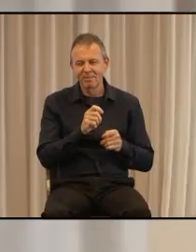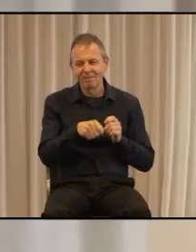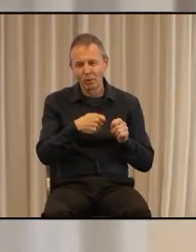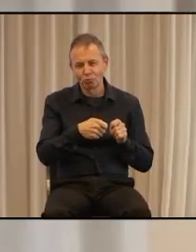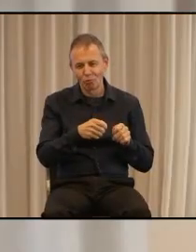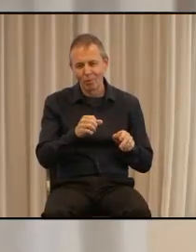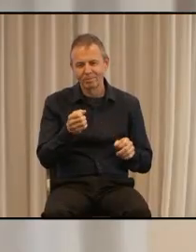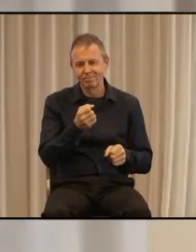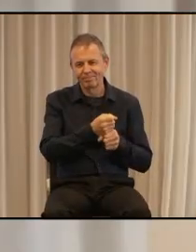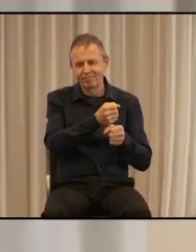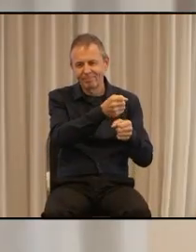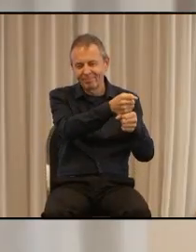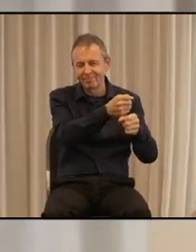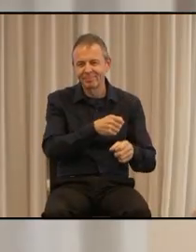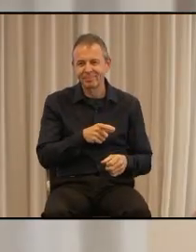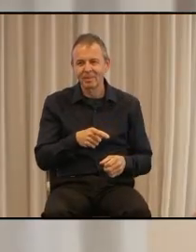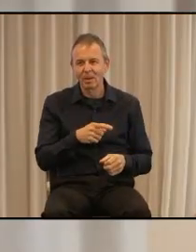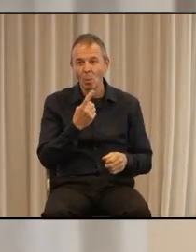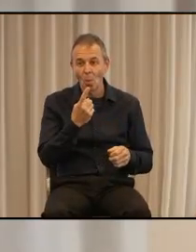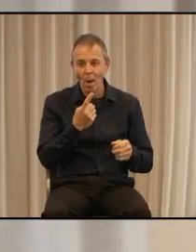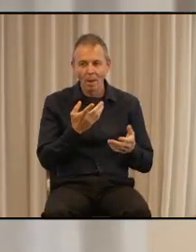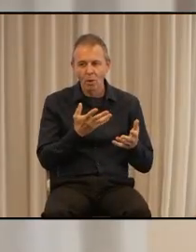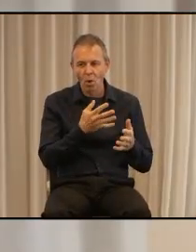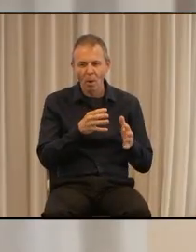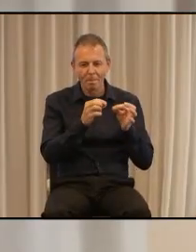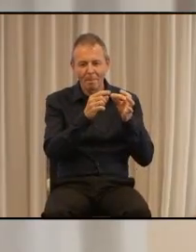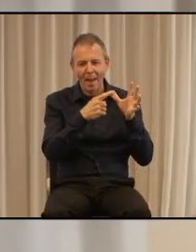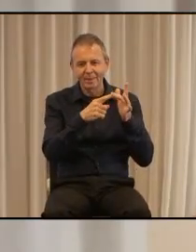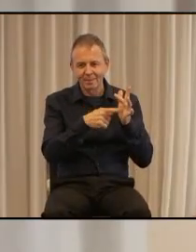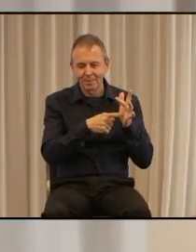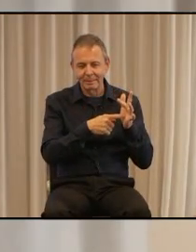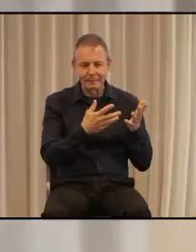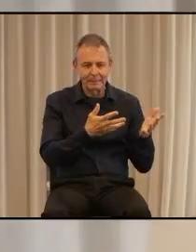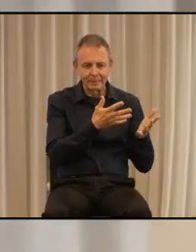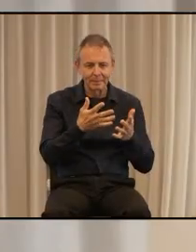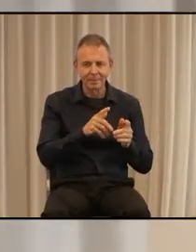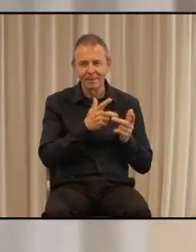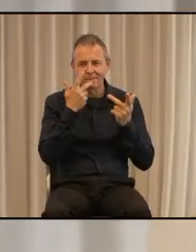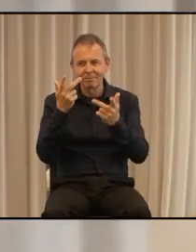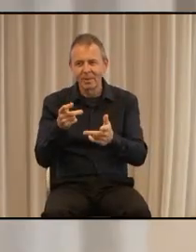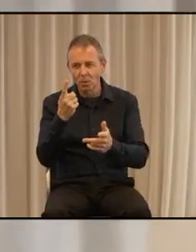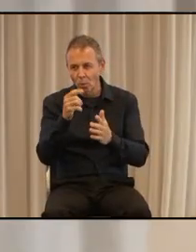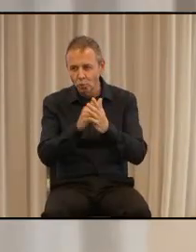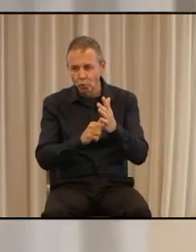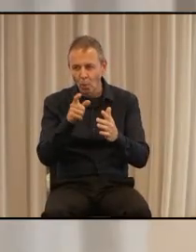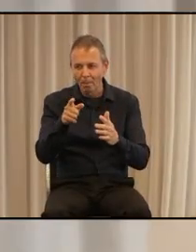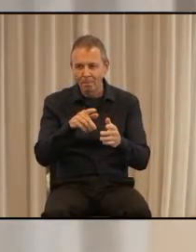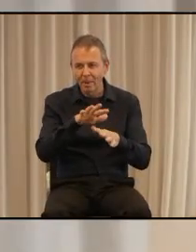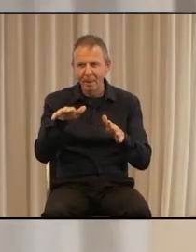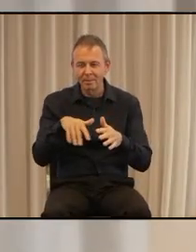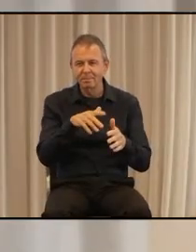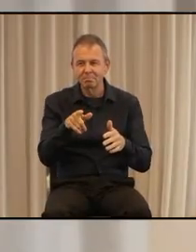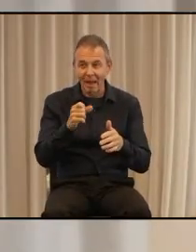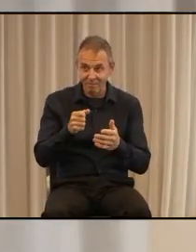On one occasion, he didn't have any bait. So he went to a little store in the local village and asked the gentleman here, "Do you have any bait?" The